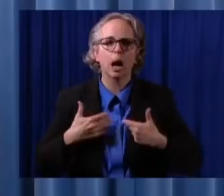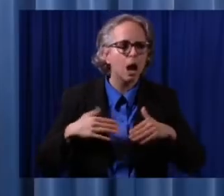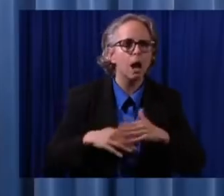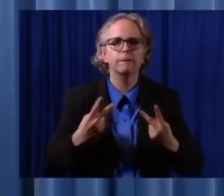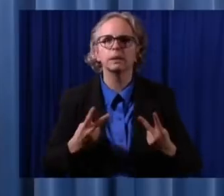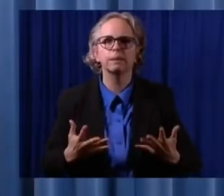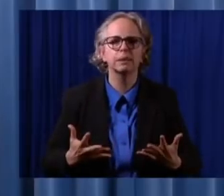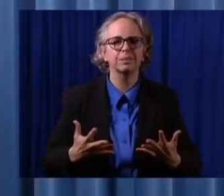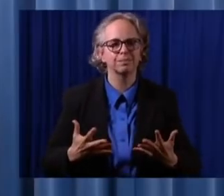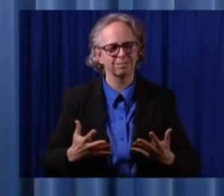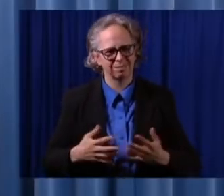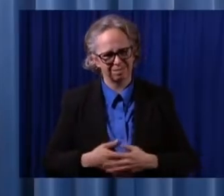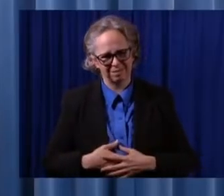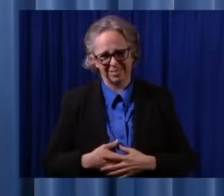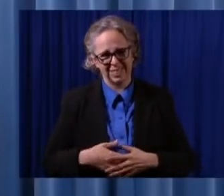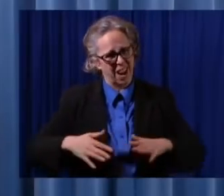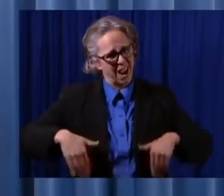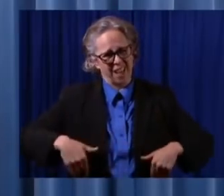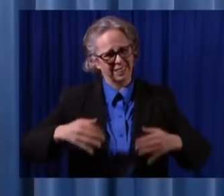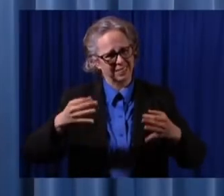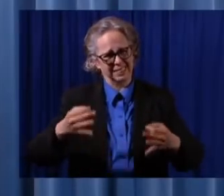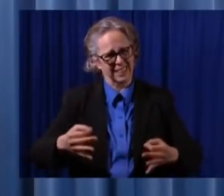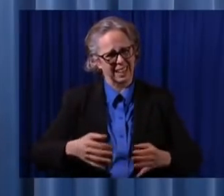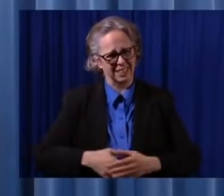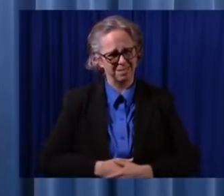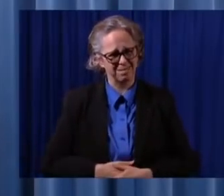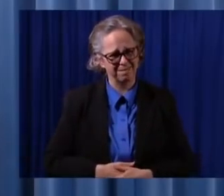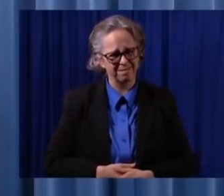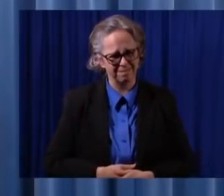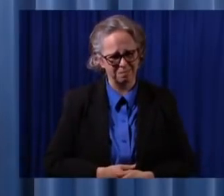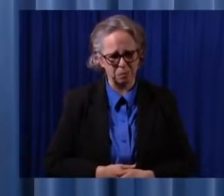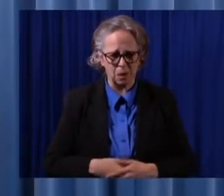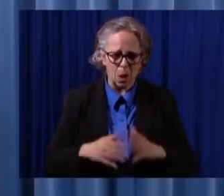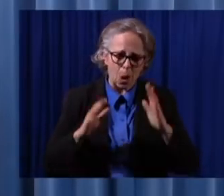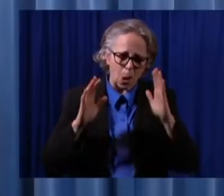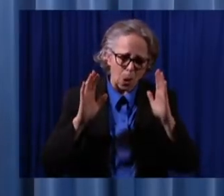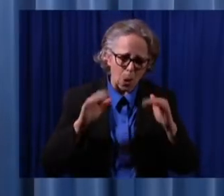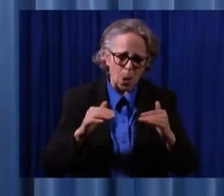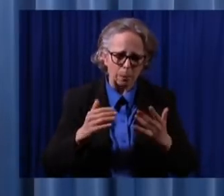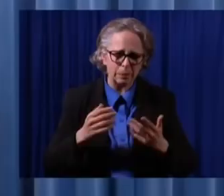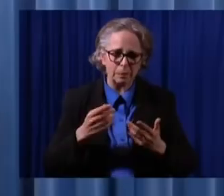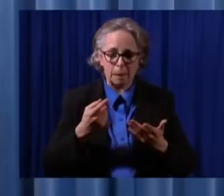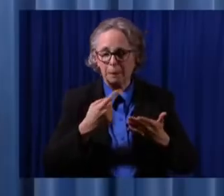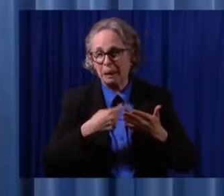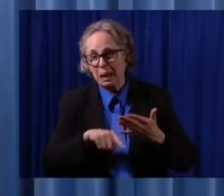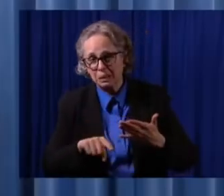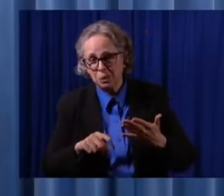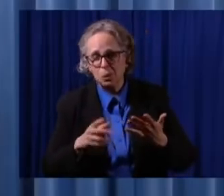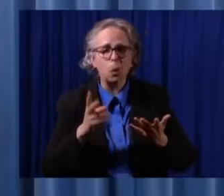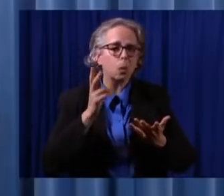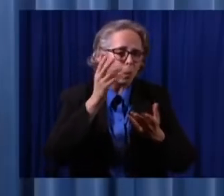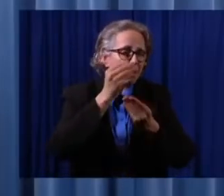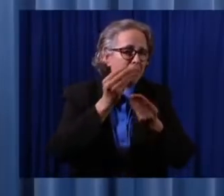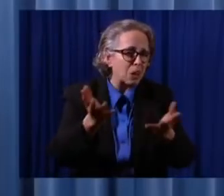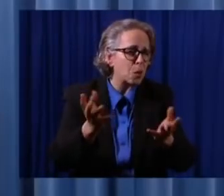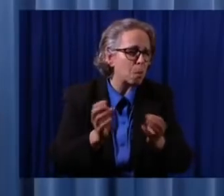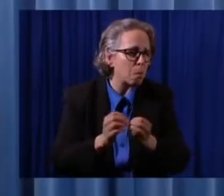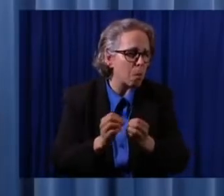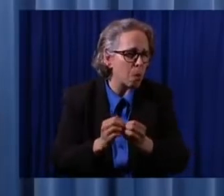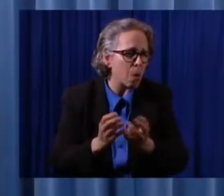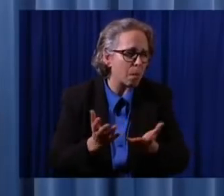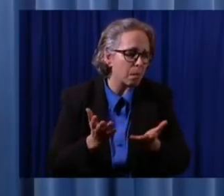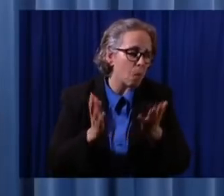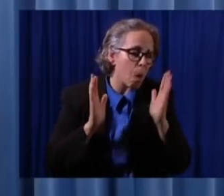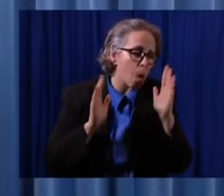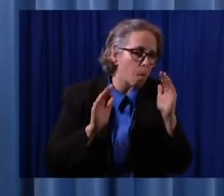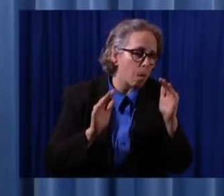on, and we should have something to share with you in the next week about all of those.